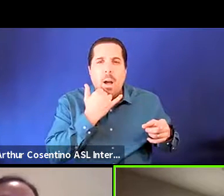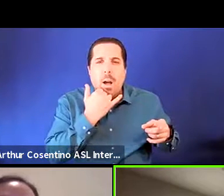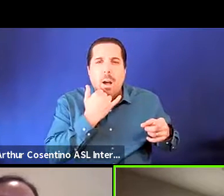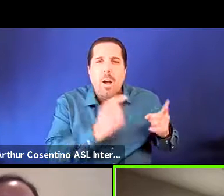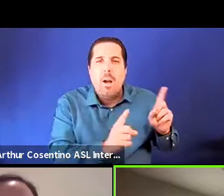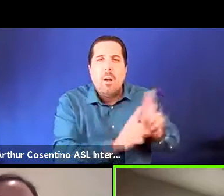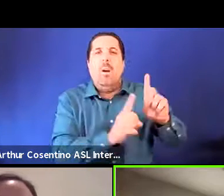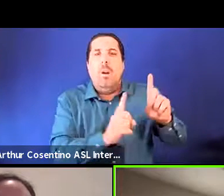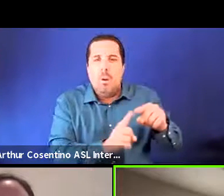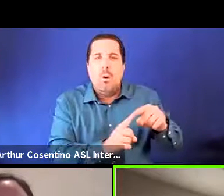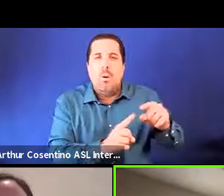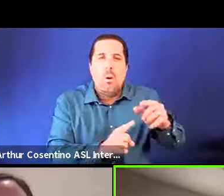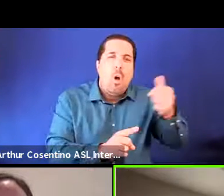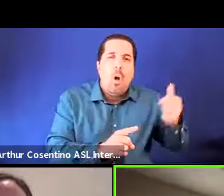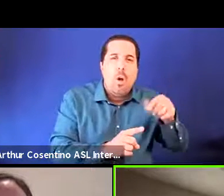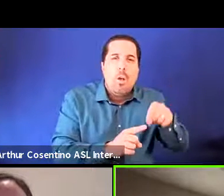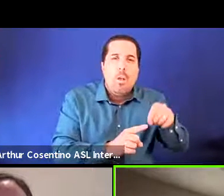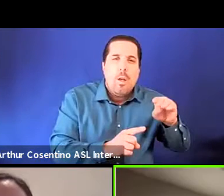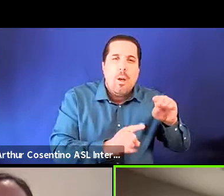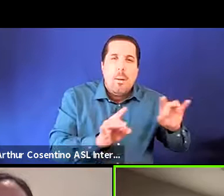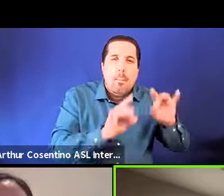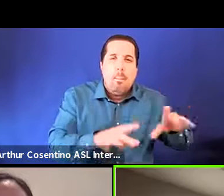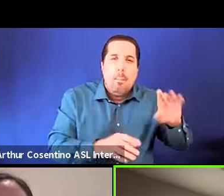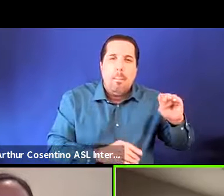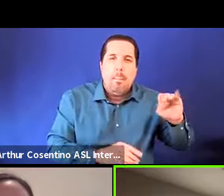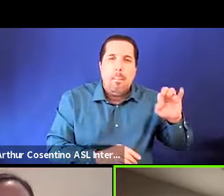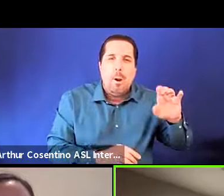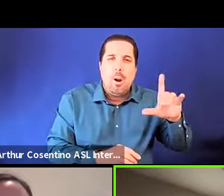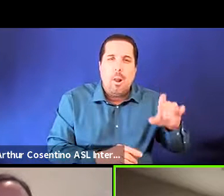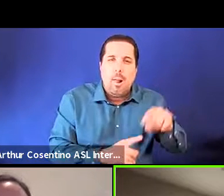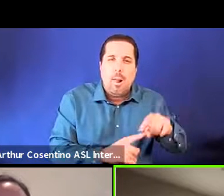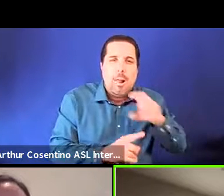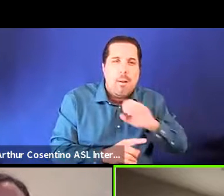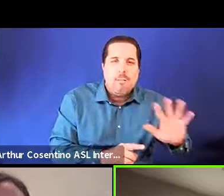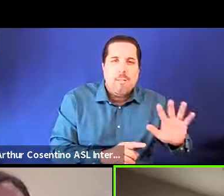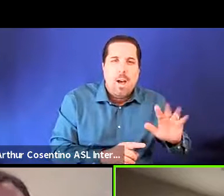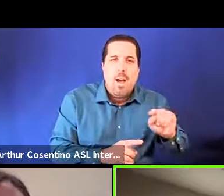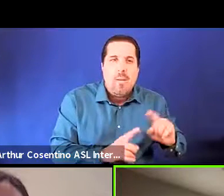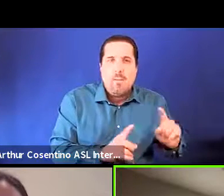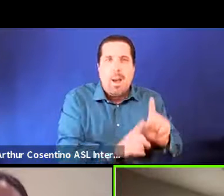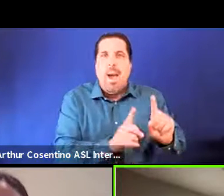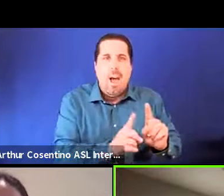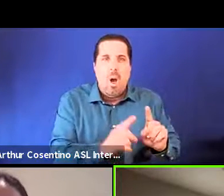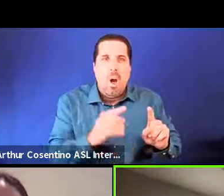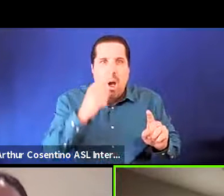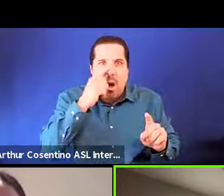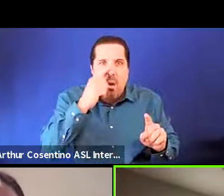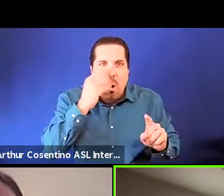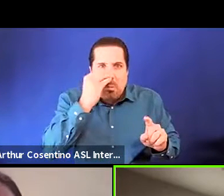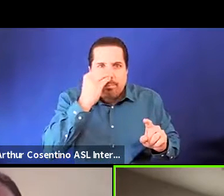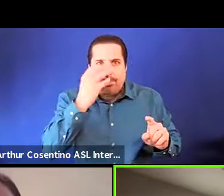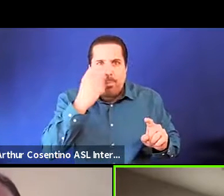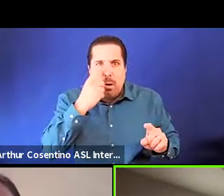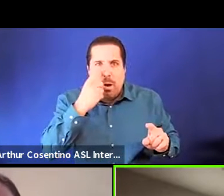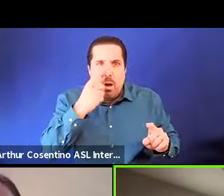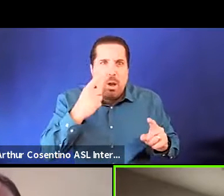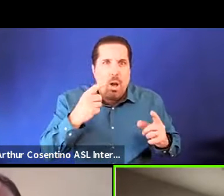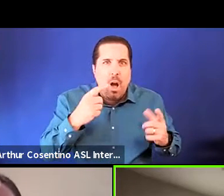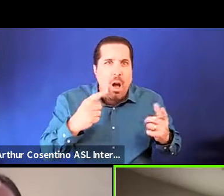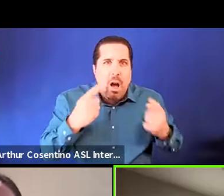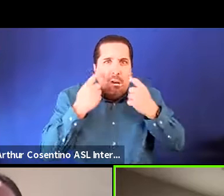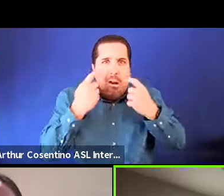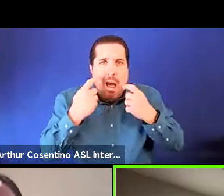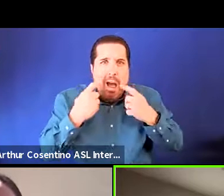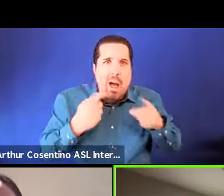5, and Miracle had like a bump in their nose, and he felt so bad and so guilty, and he was crying. And I